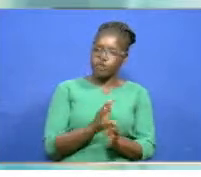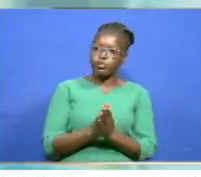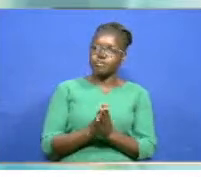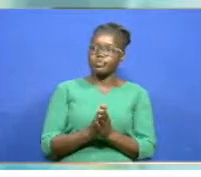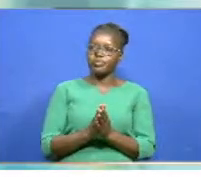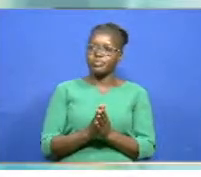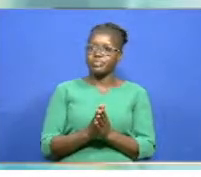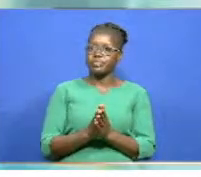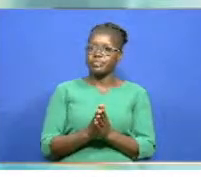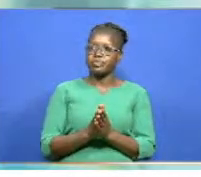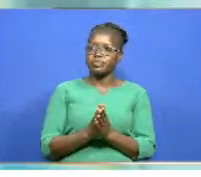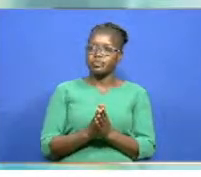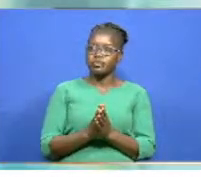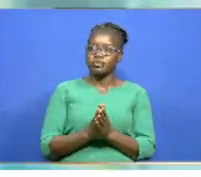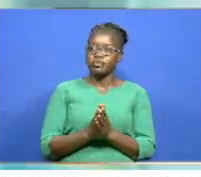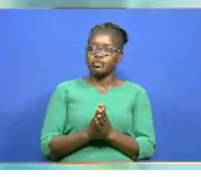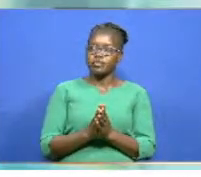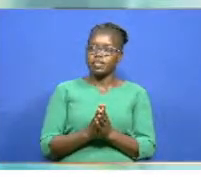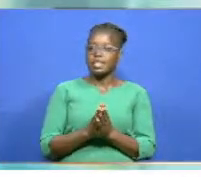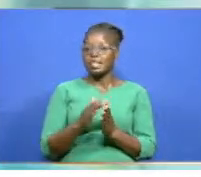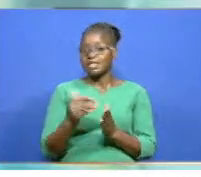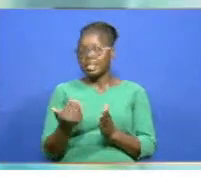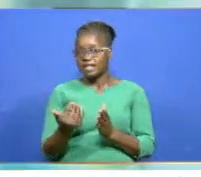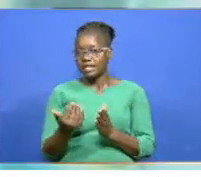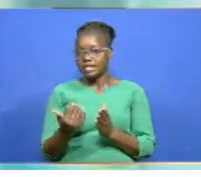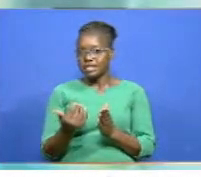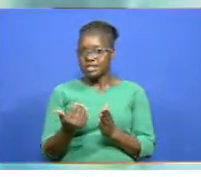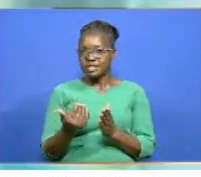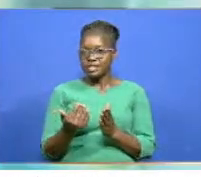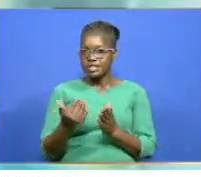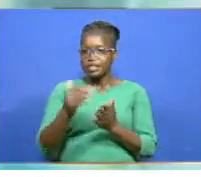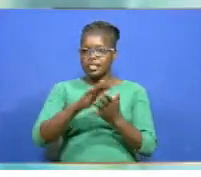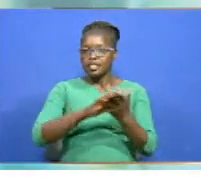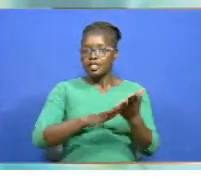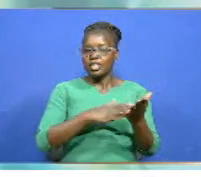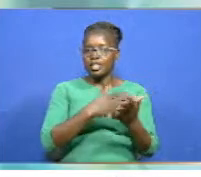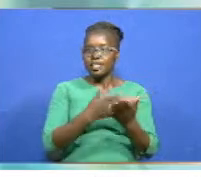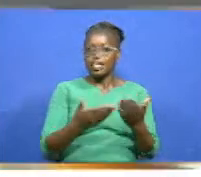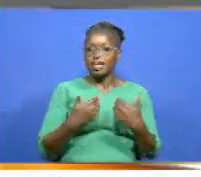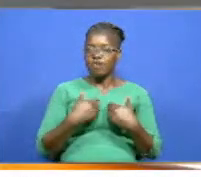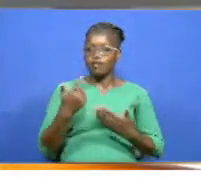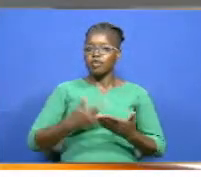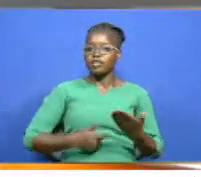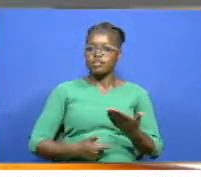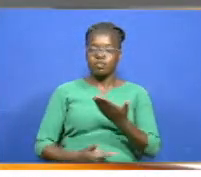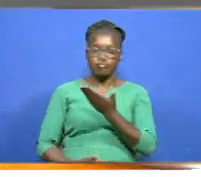at what my colleagues have also lined up for you today.